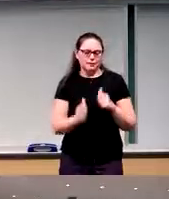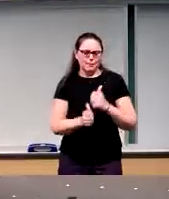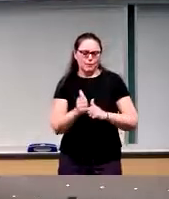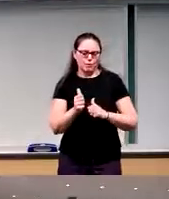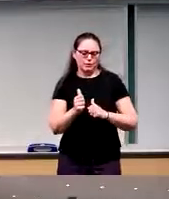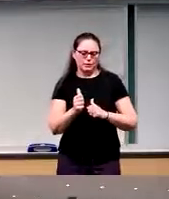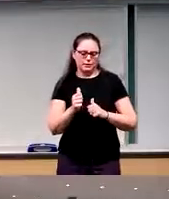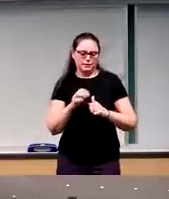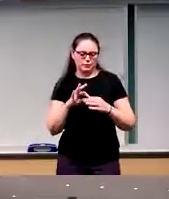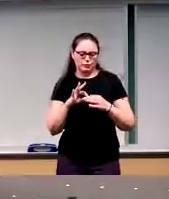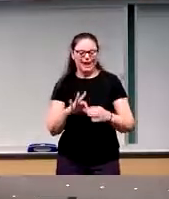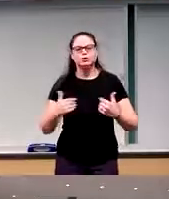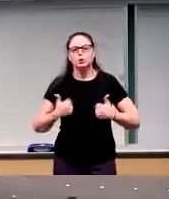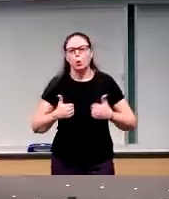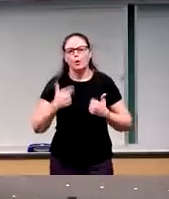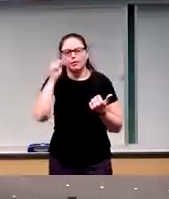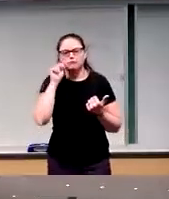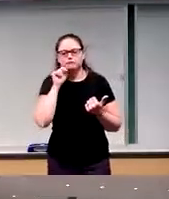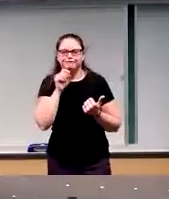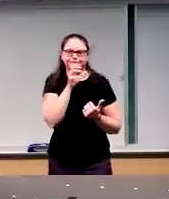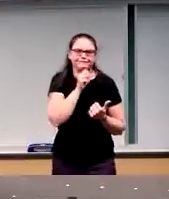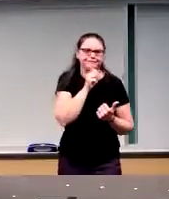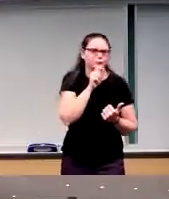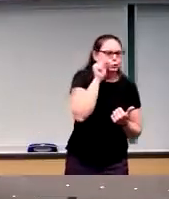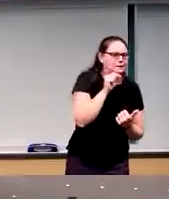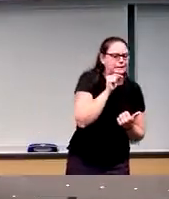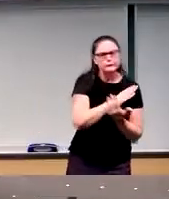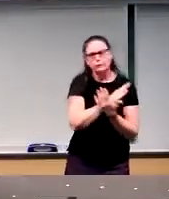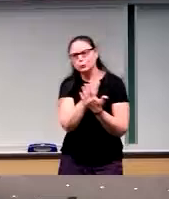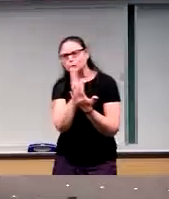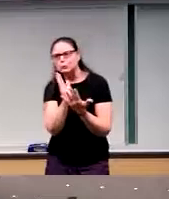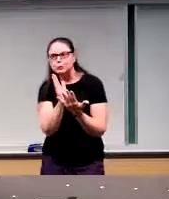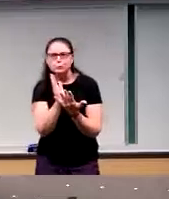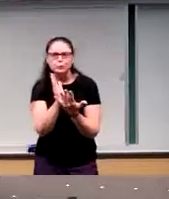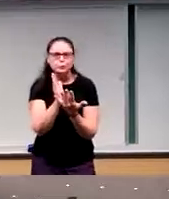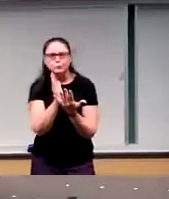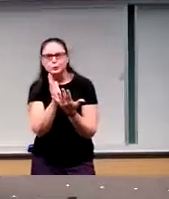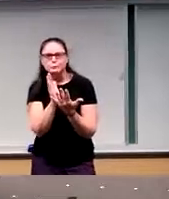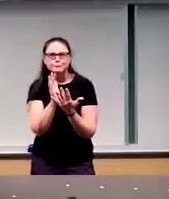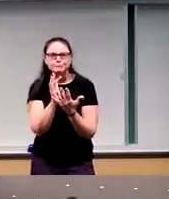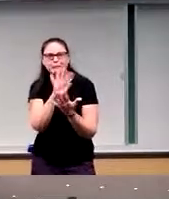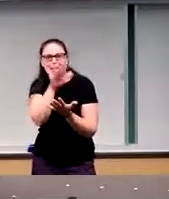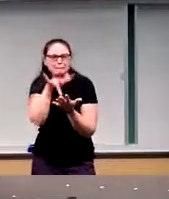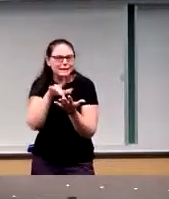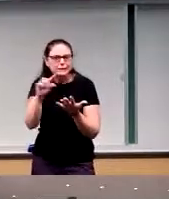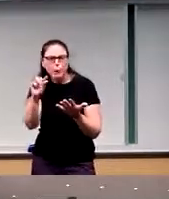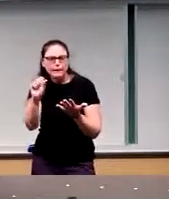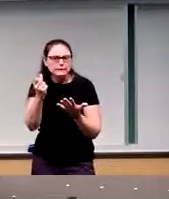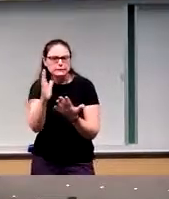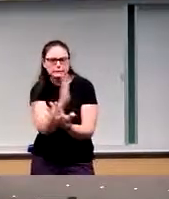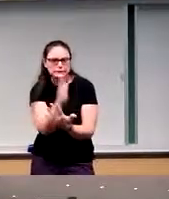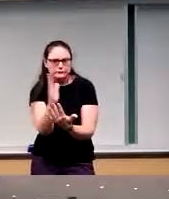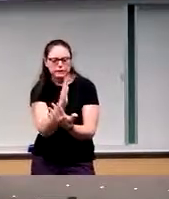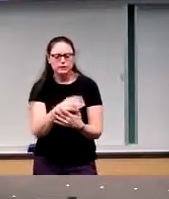for the youth, anywhere between teenagers to, early mid 20s,